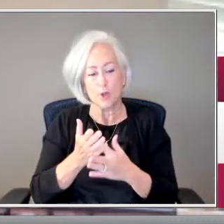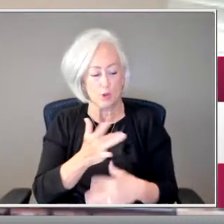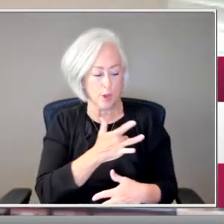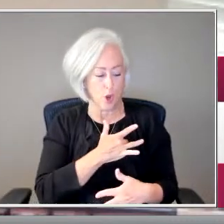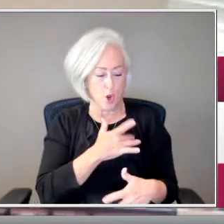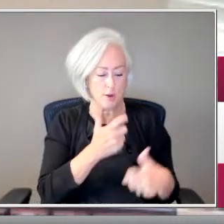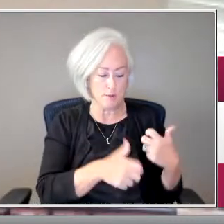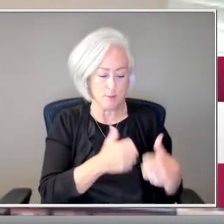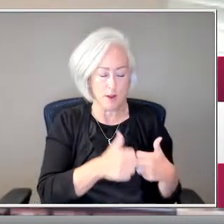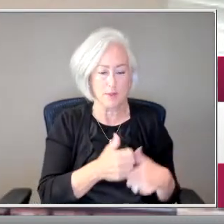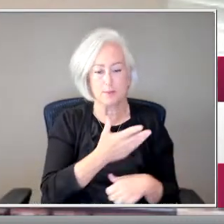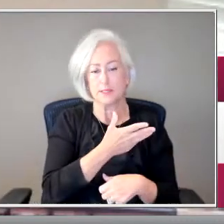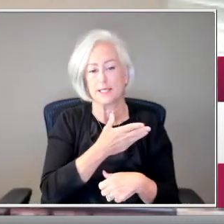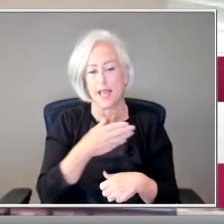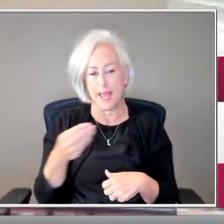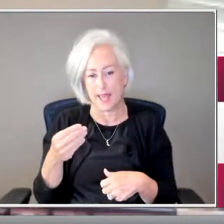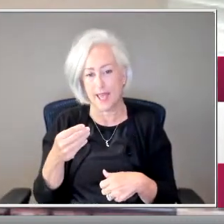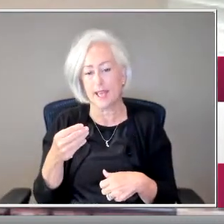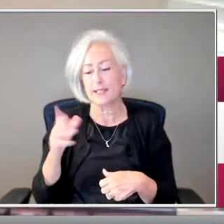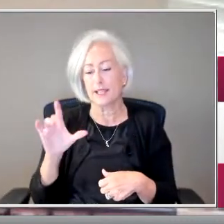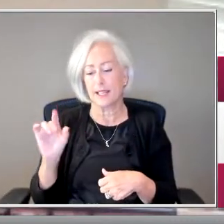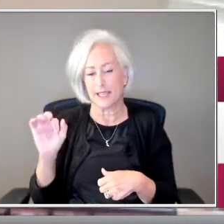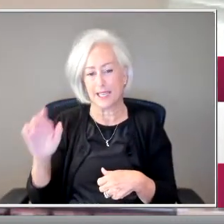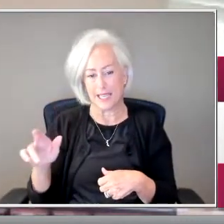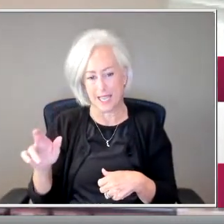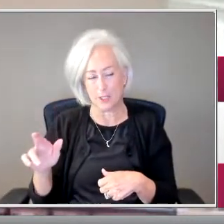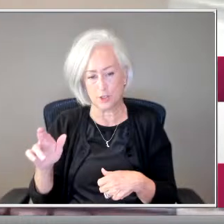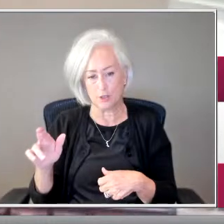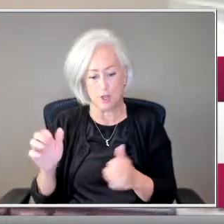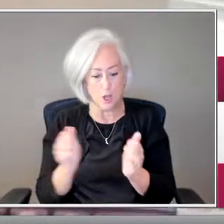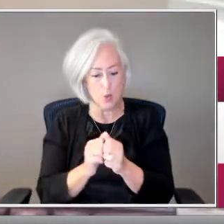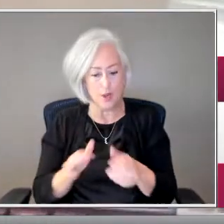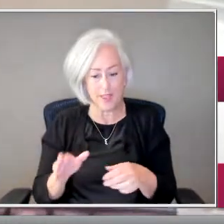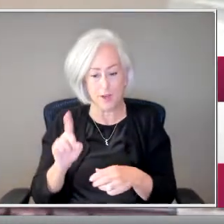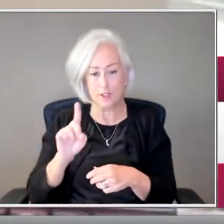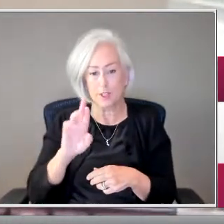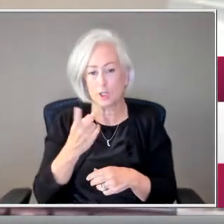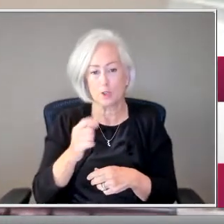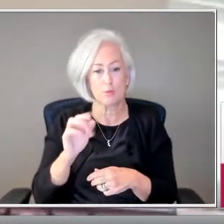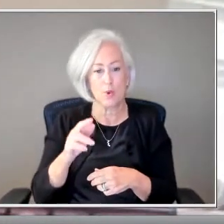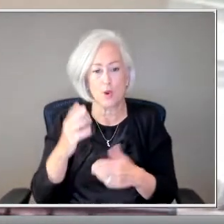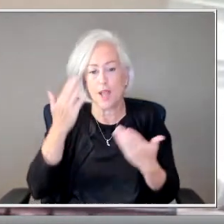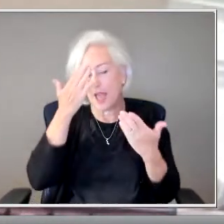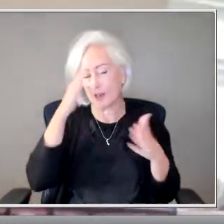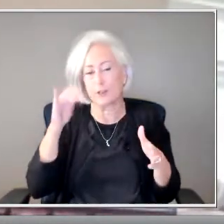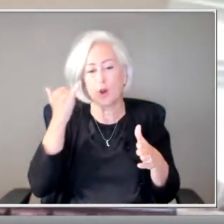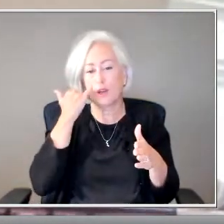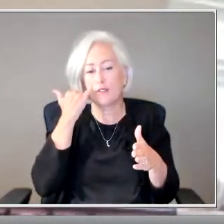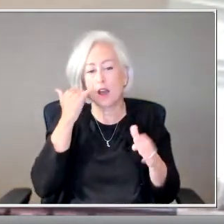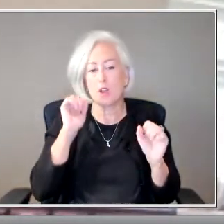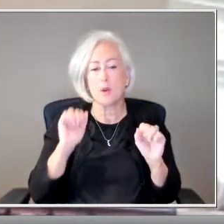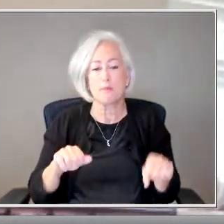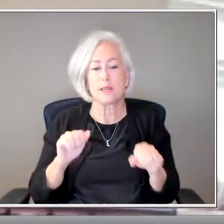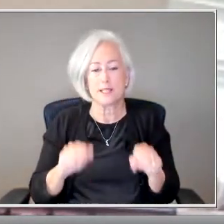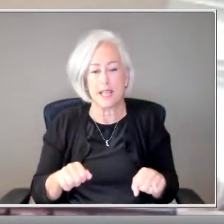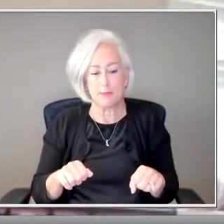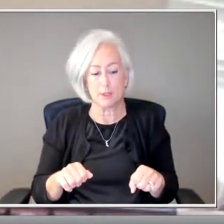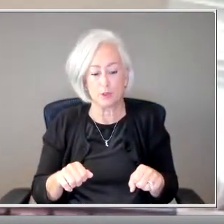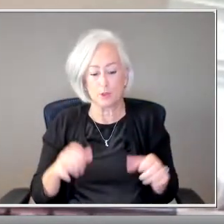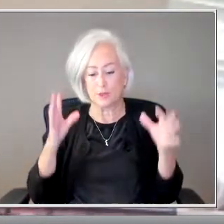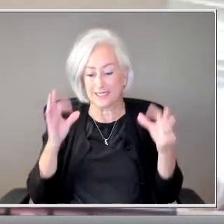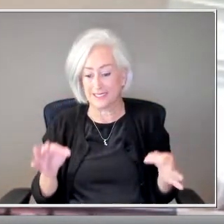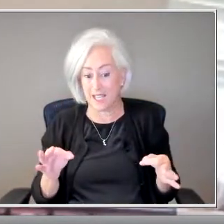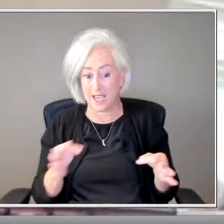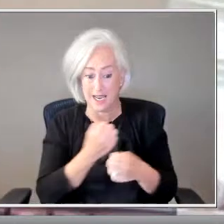the cancer issues, because without him, I don't know where I would be. I don't know if I would have had to pick, do I save my heart or do I